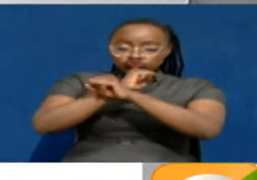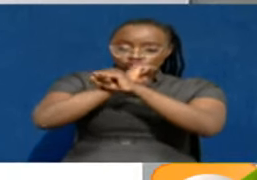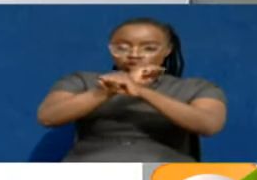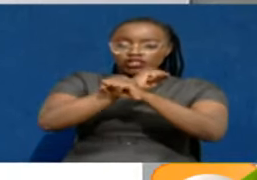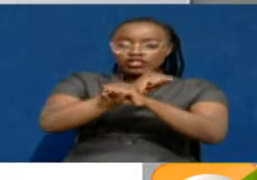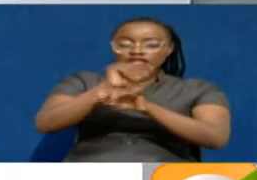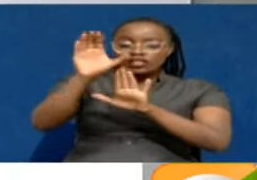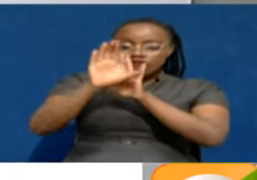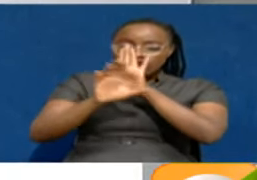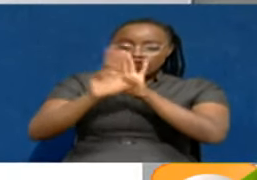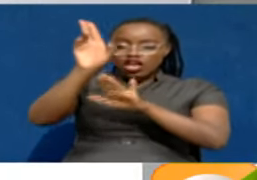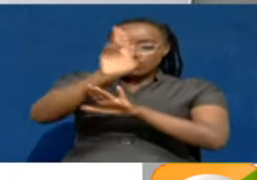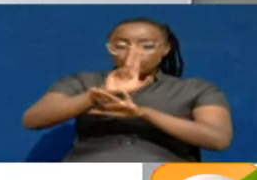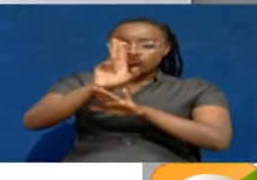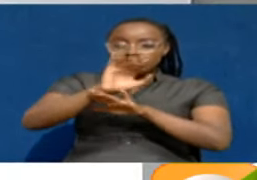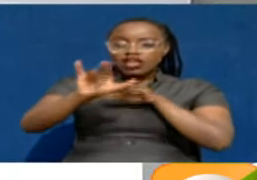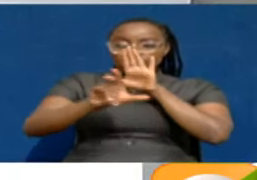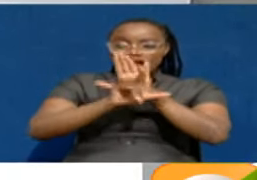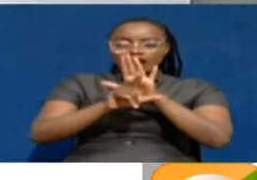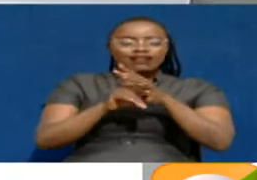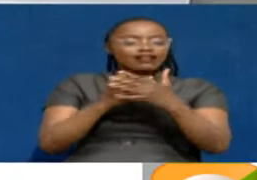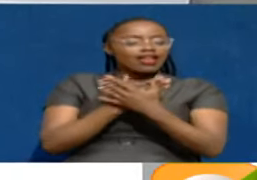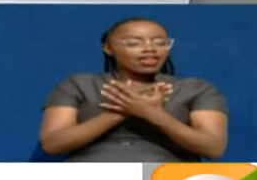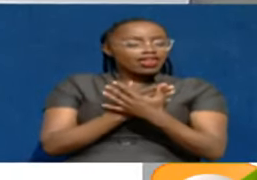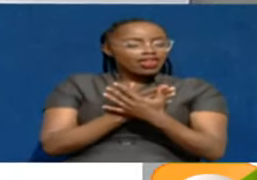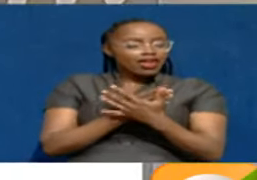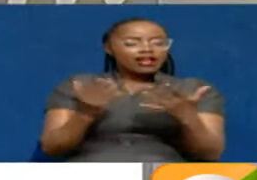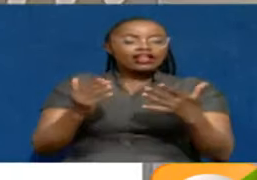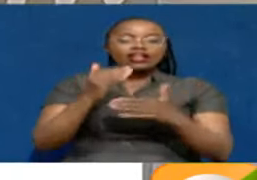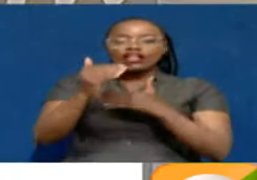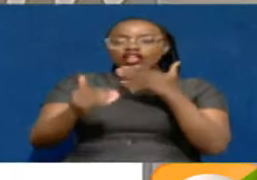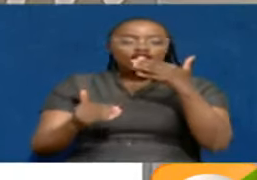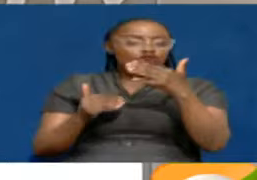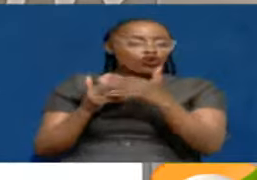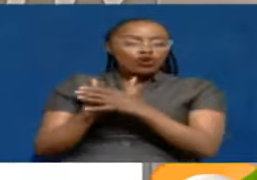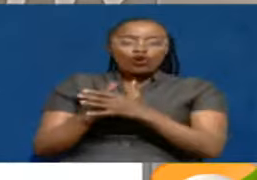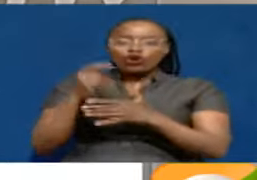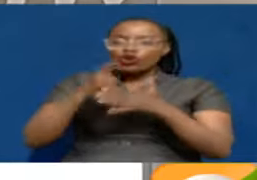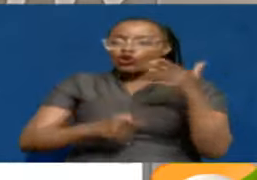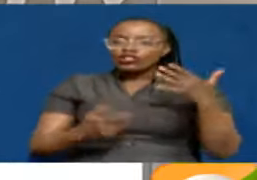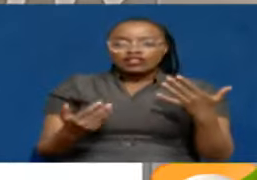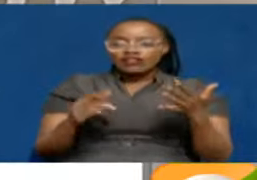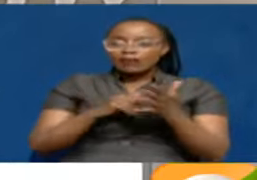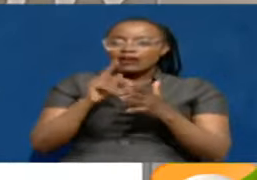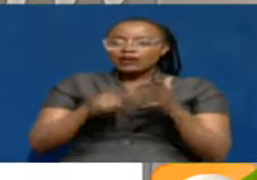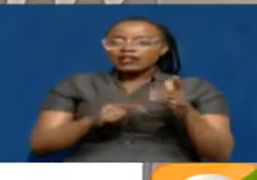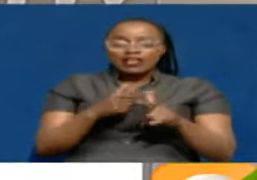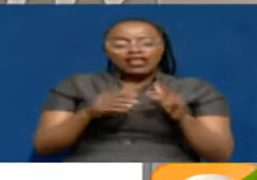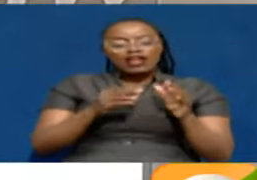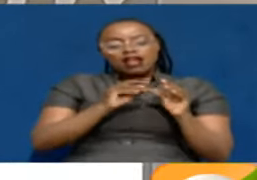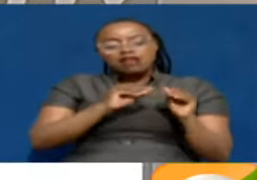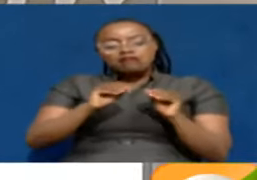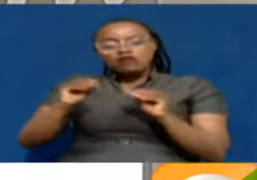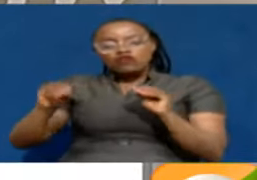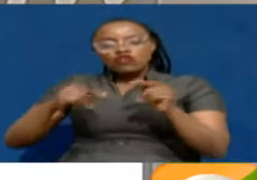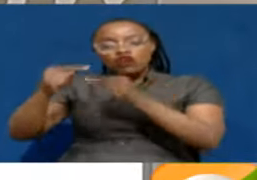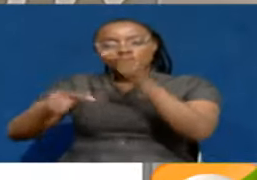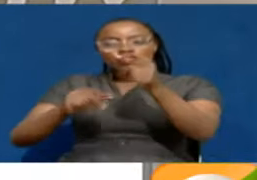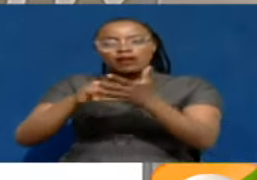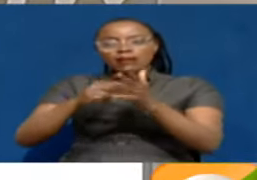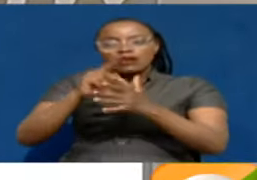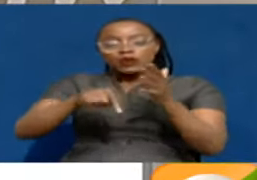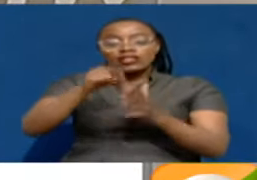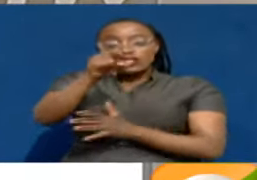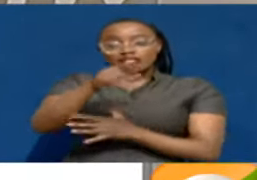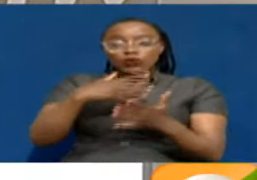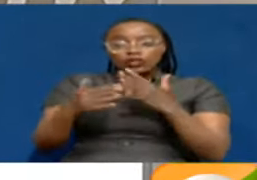the Constitution and the law at any and at all costs." You don't say all those lofty things and then let someone go. For me,